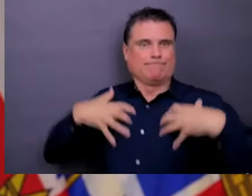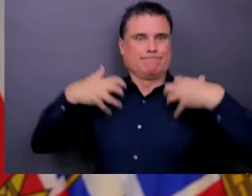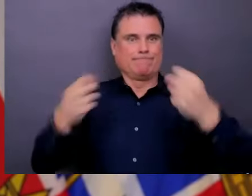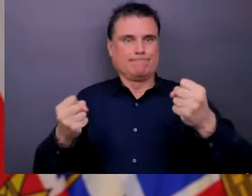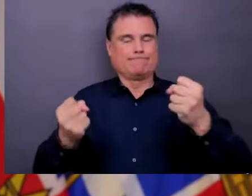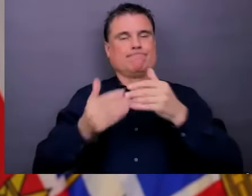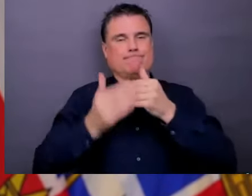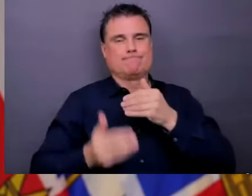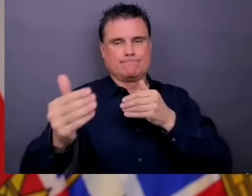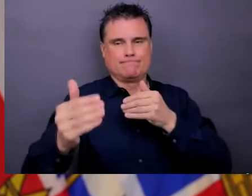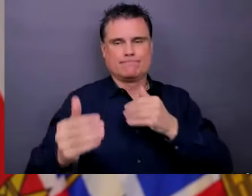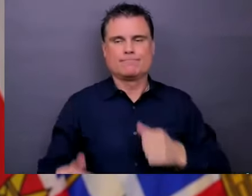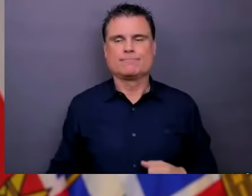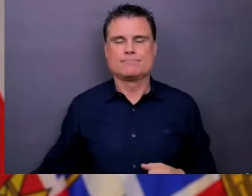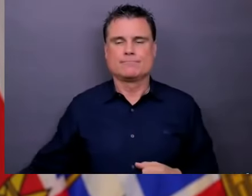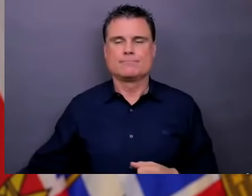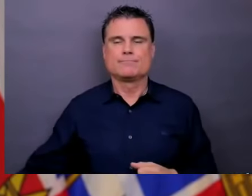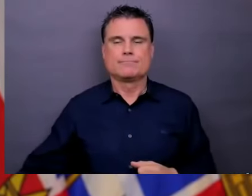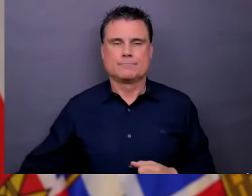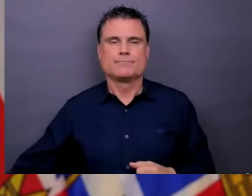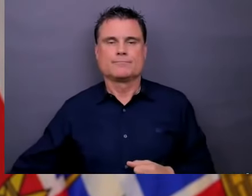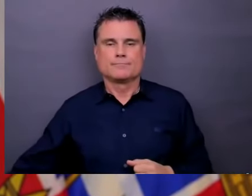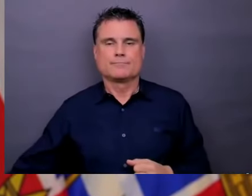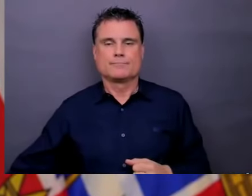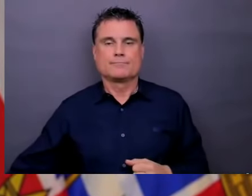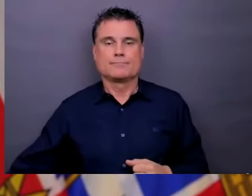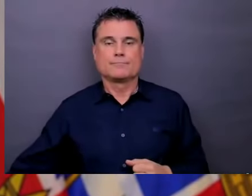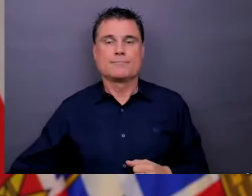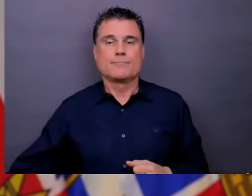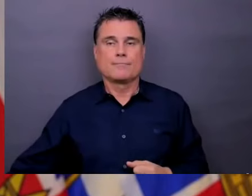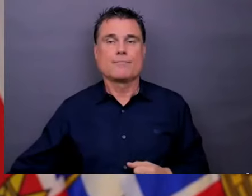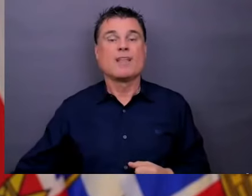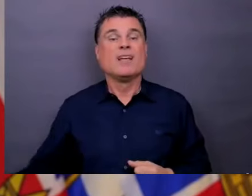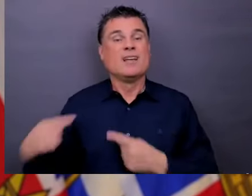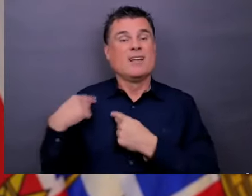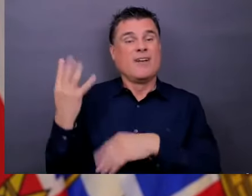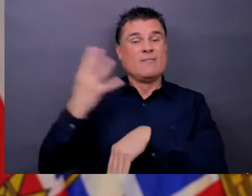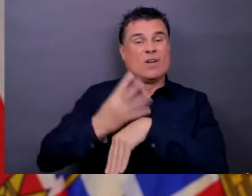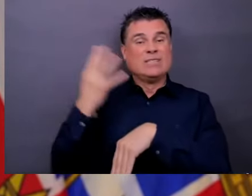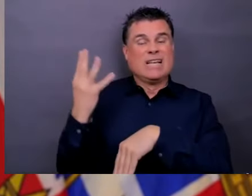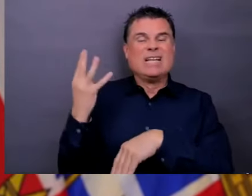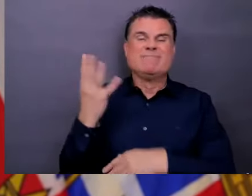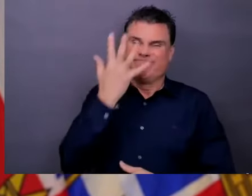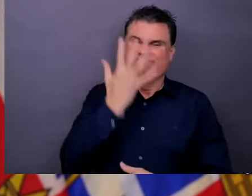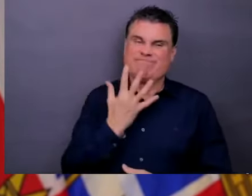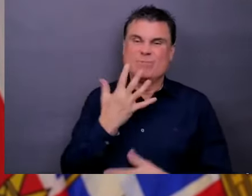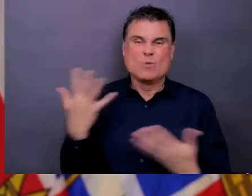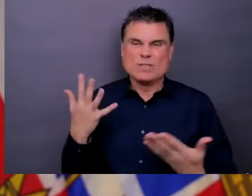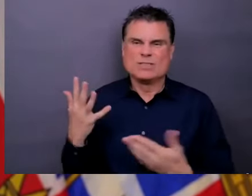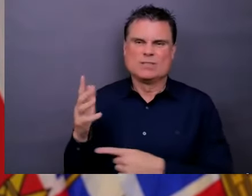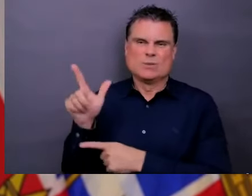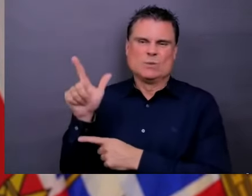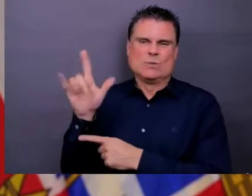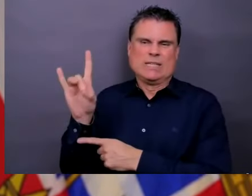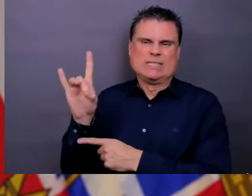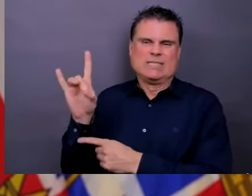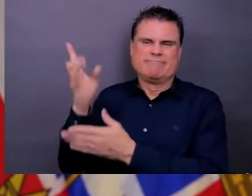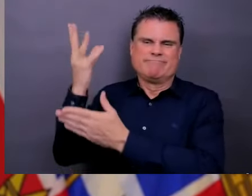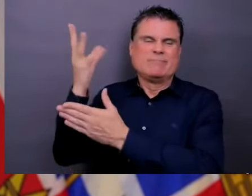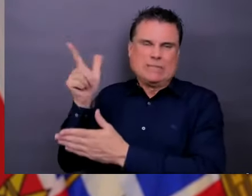people across British Columbia who've died from COVID-19, bringing the total number of people to